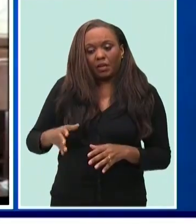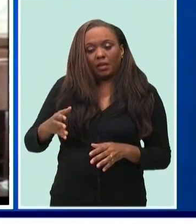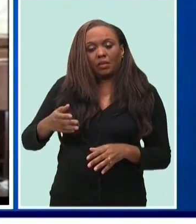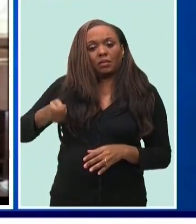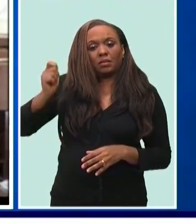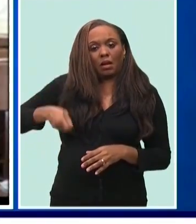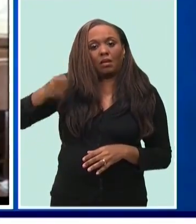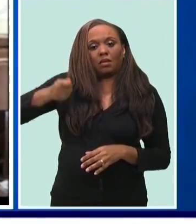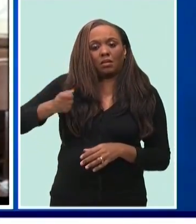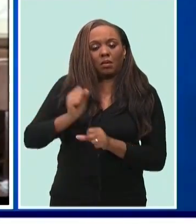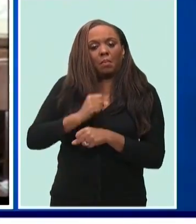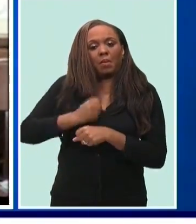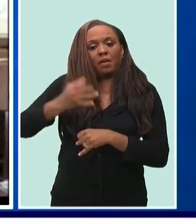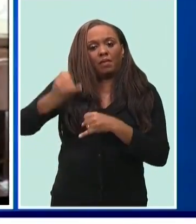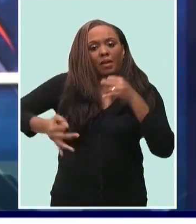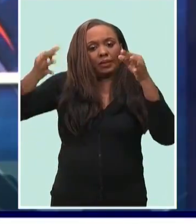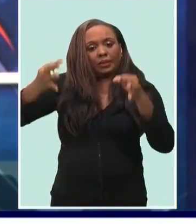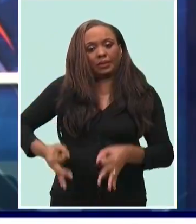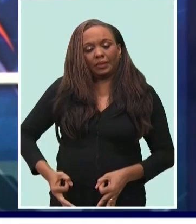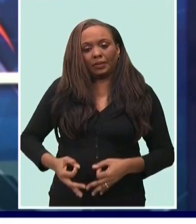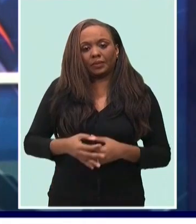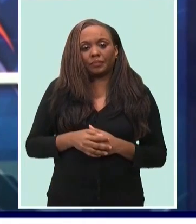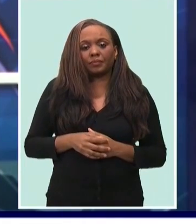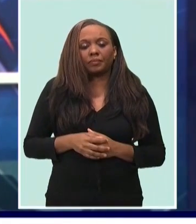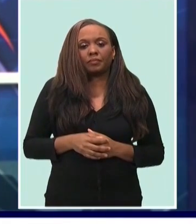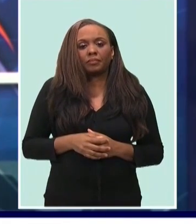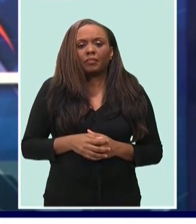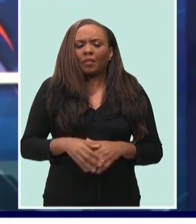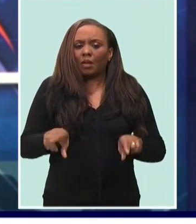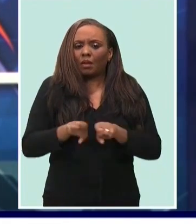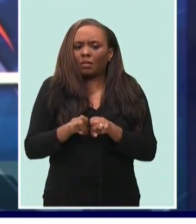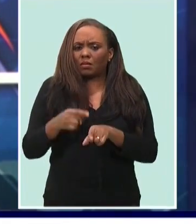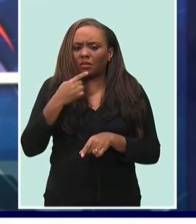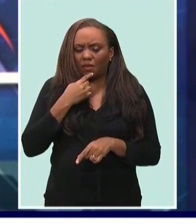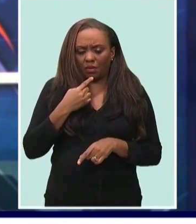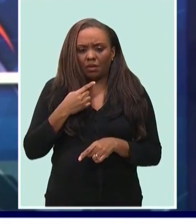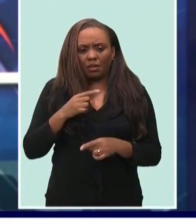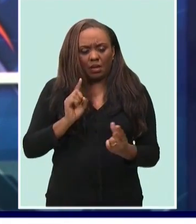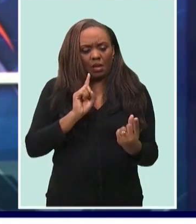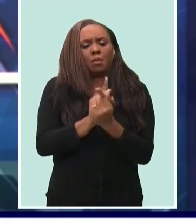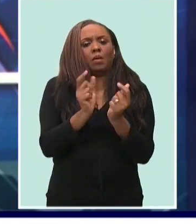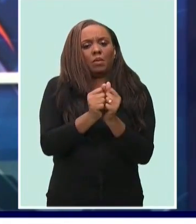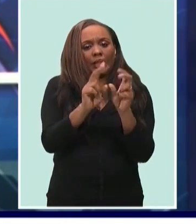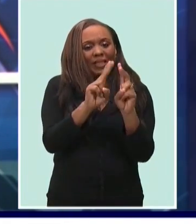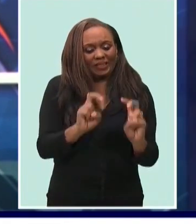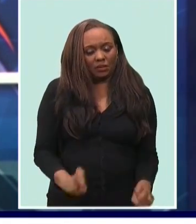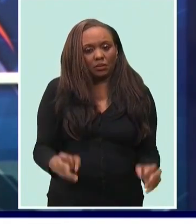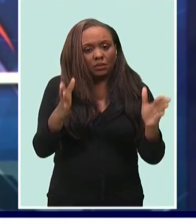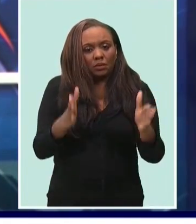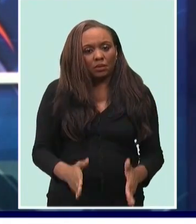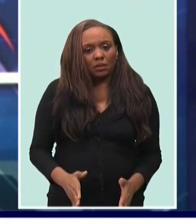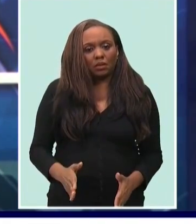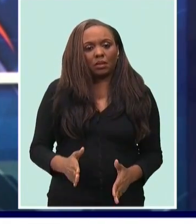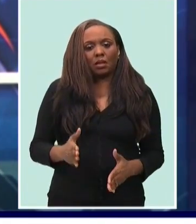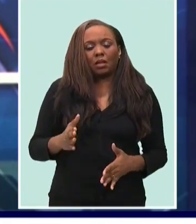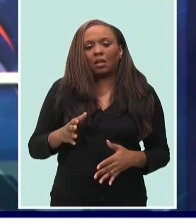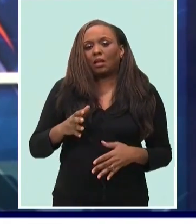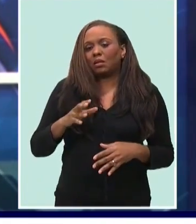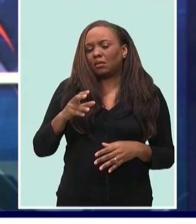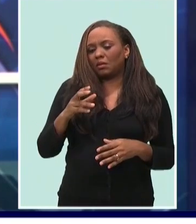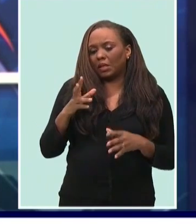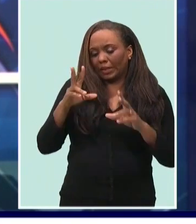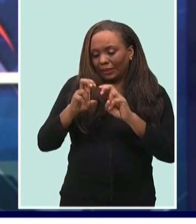make the decision. Well, Mr. Marshall says he met with an investigator and they are looking into payments made under the